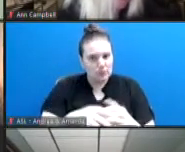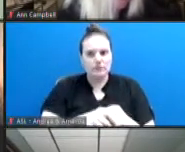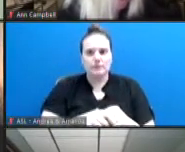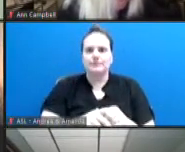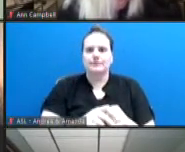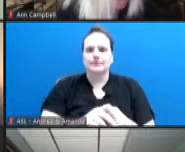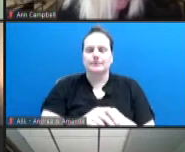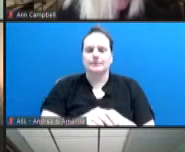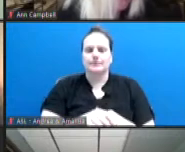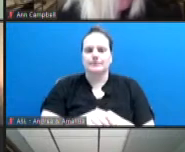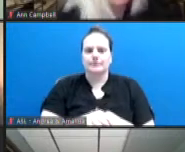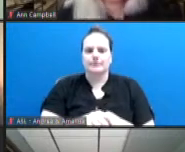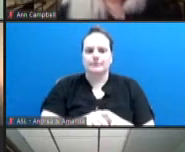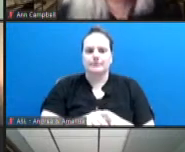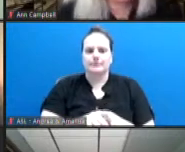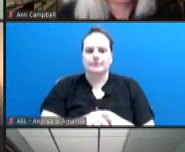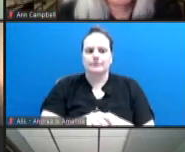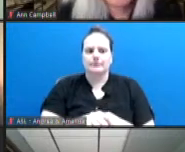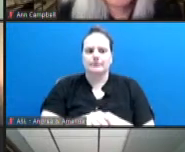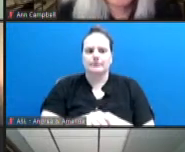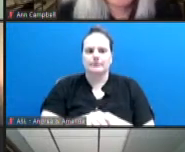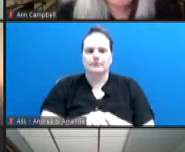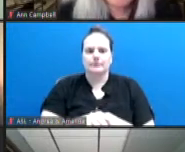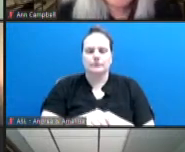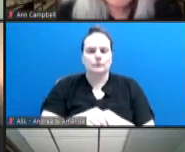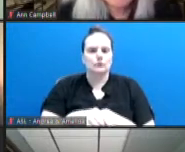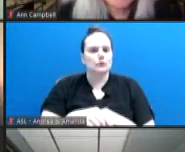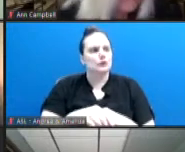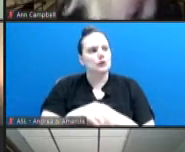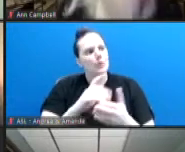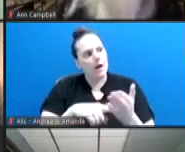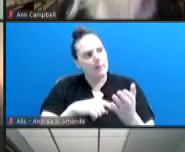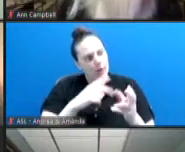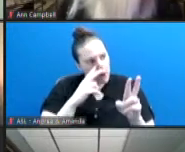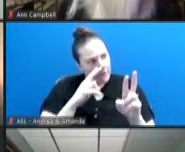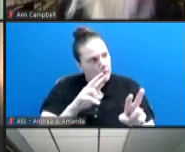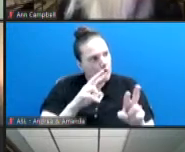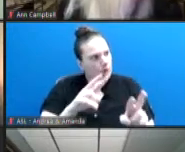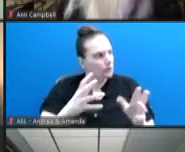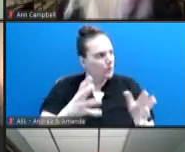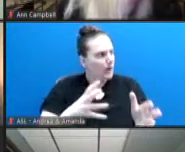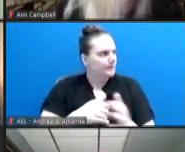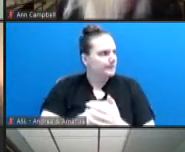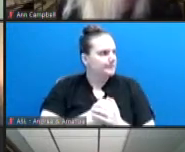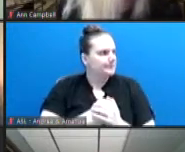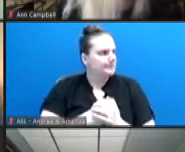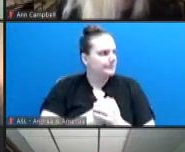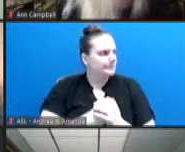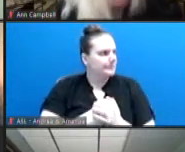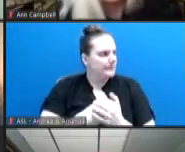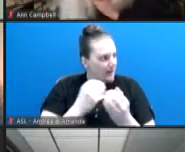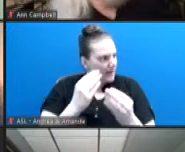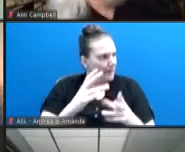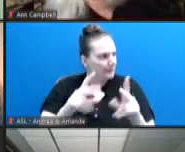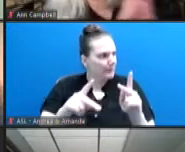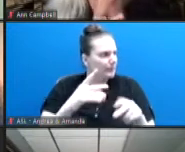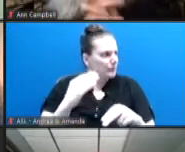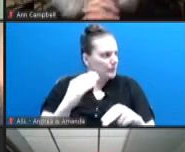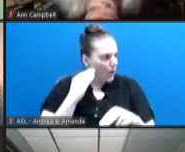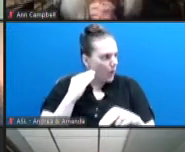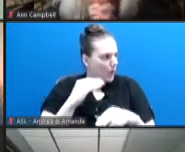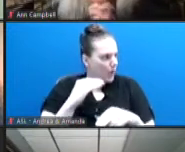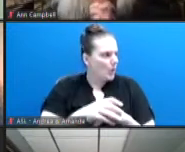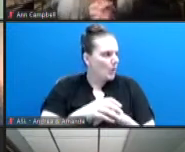I think the only thing that I'm looking forward to is just letting folks know that we